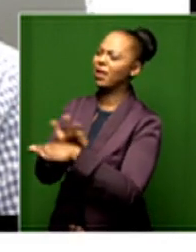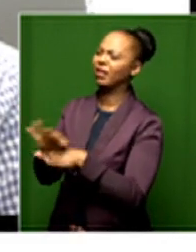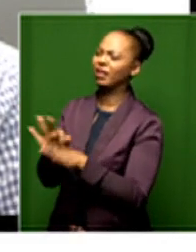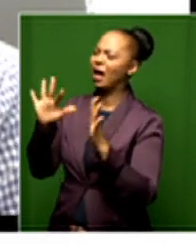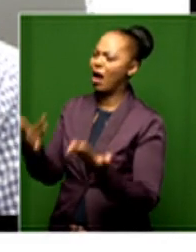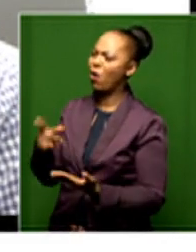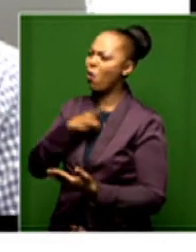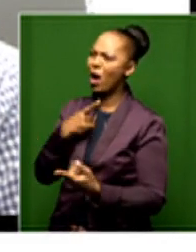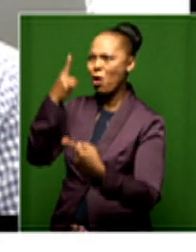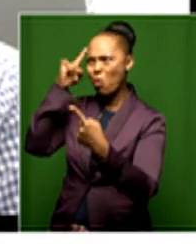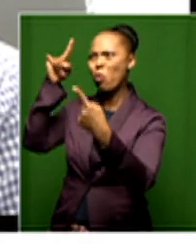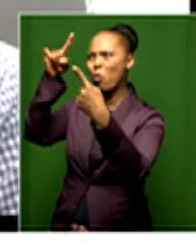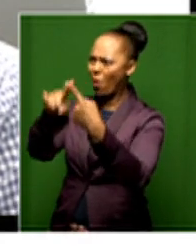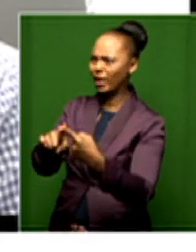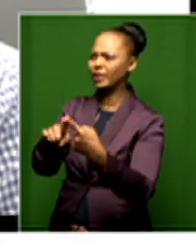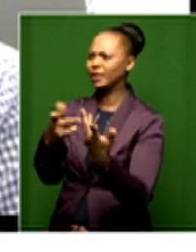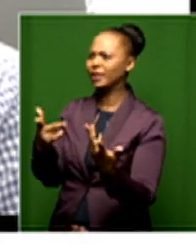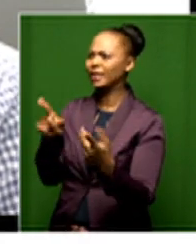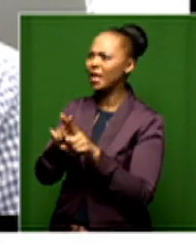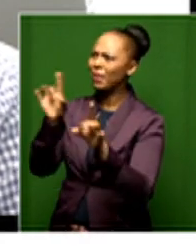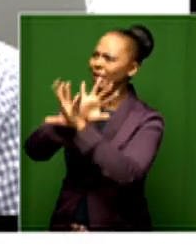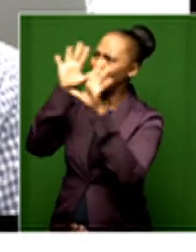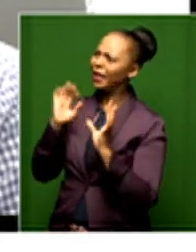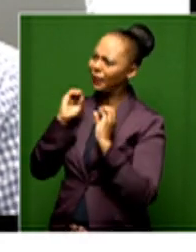have a ballpoint figure as to how much it's going to cost?